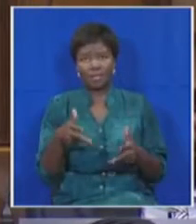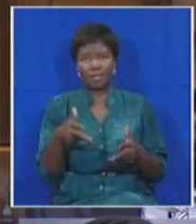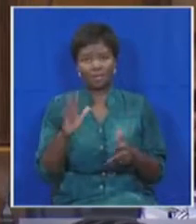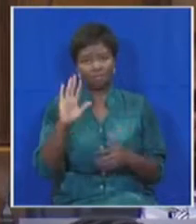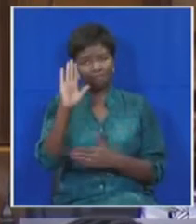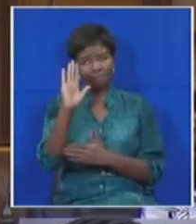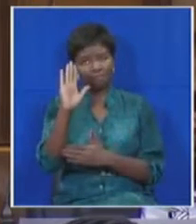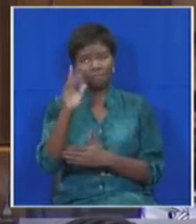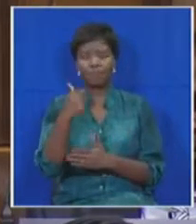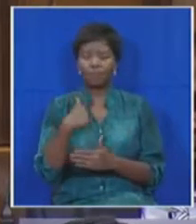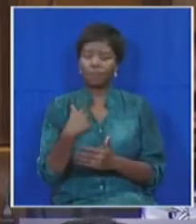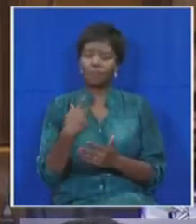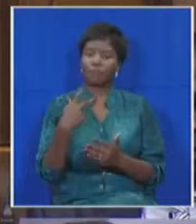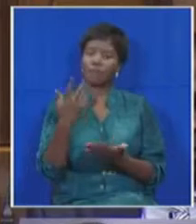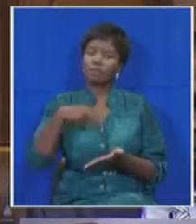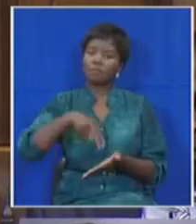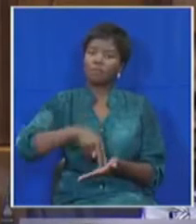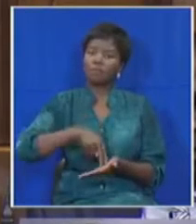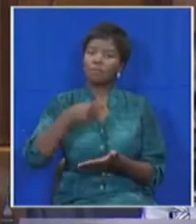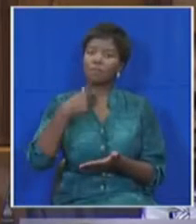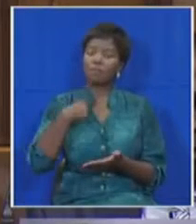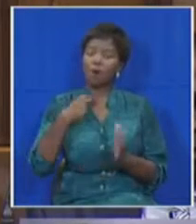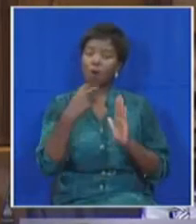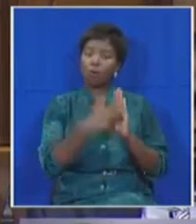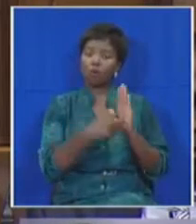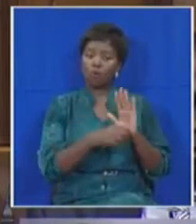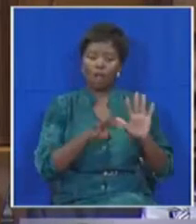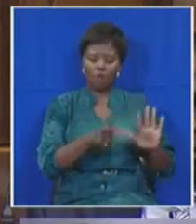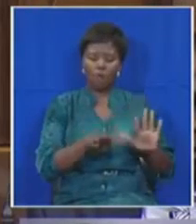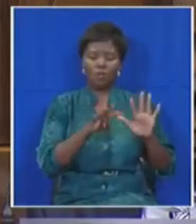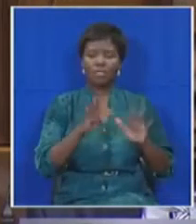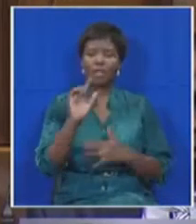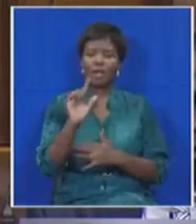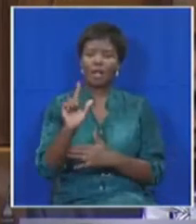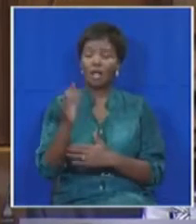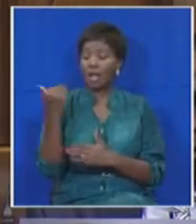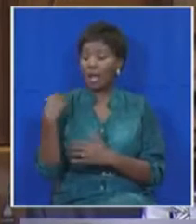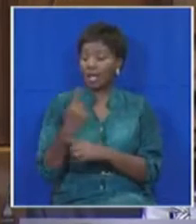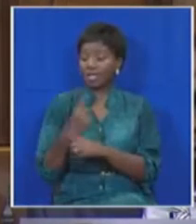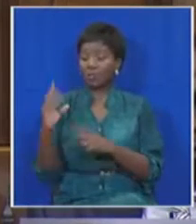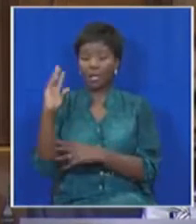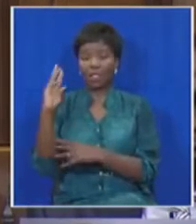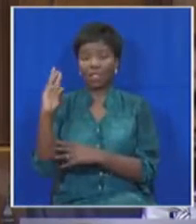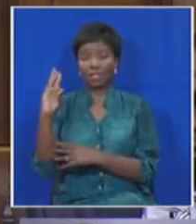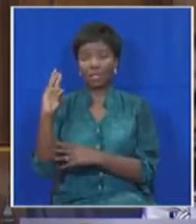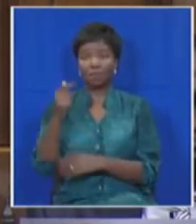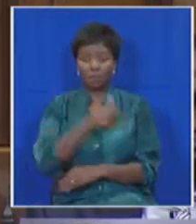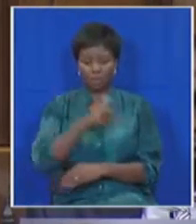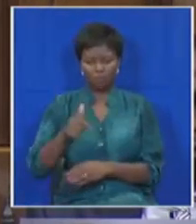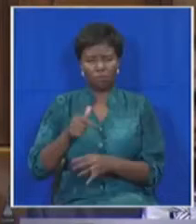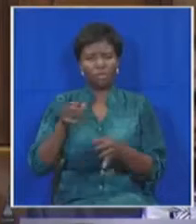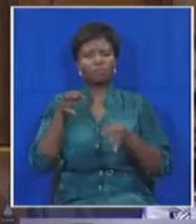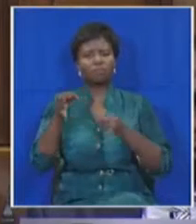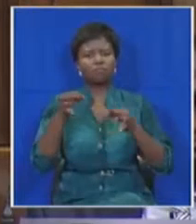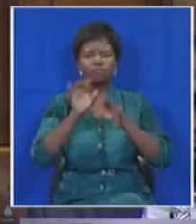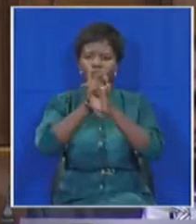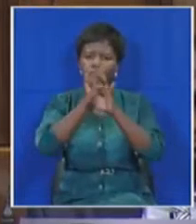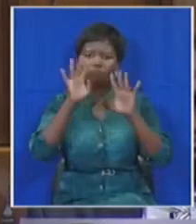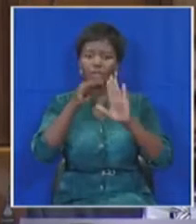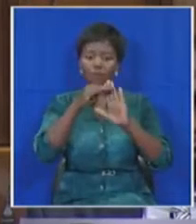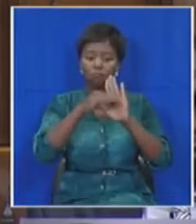Honorable Speaker, I rise on Rule 14L. Honorable Speaker, last week Thursday, the President outlined a clear program for